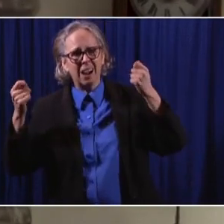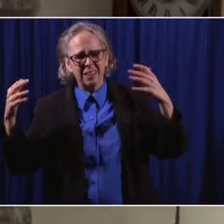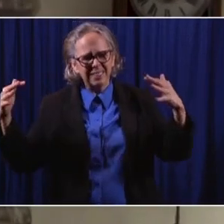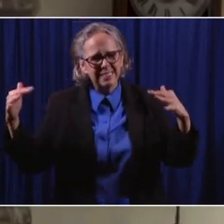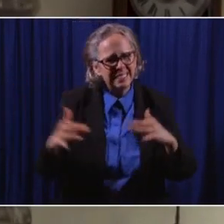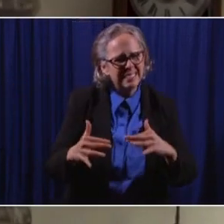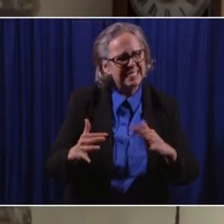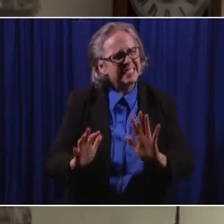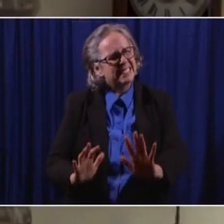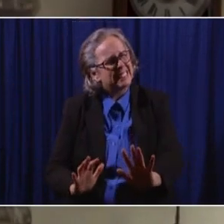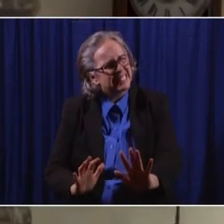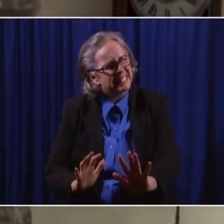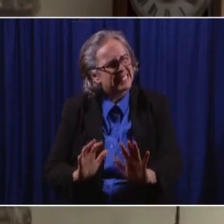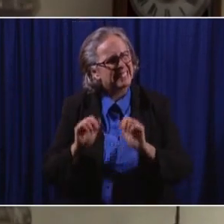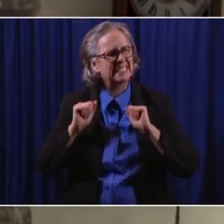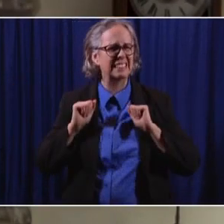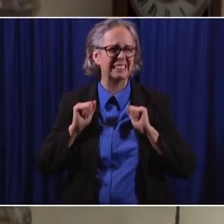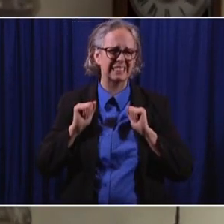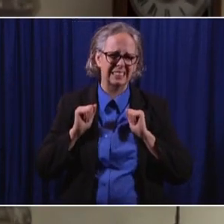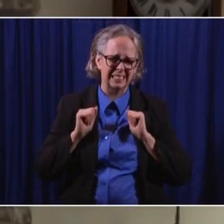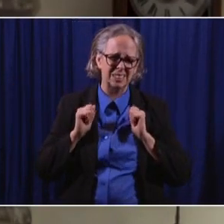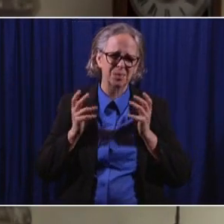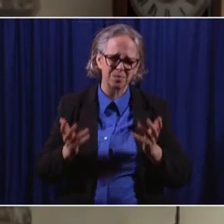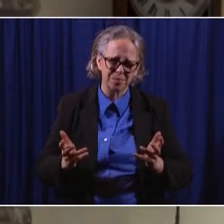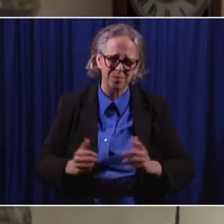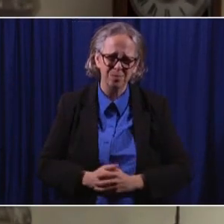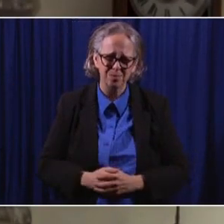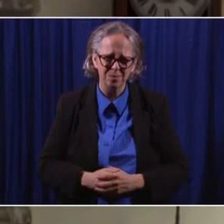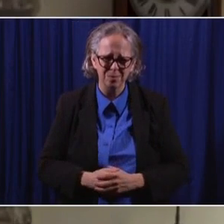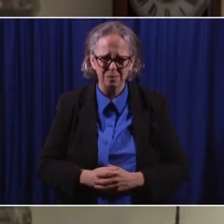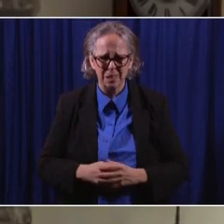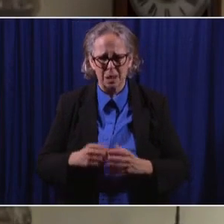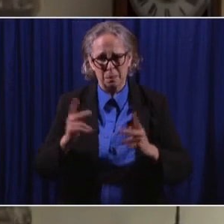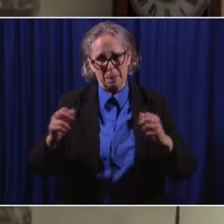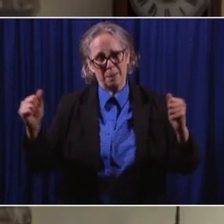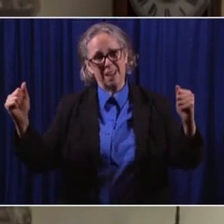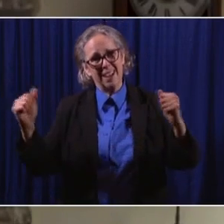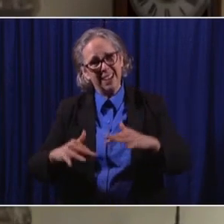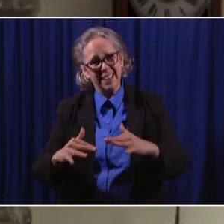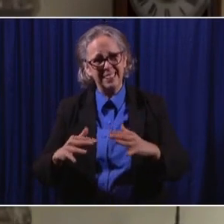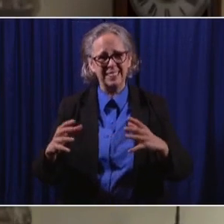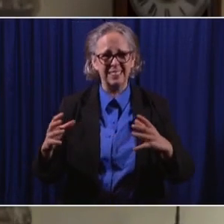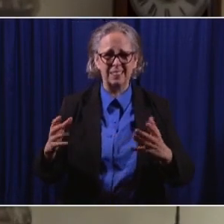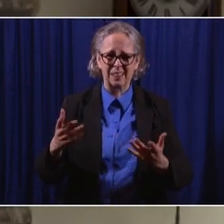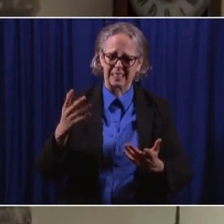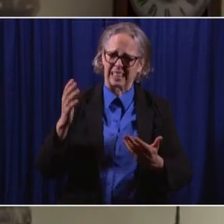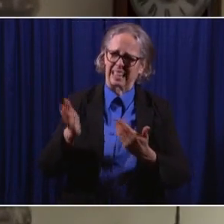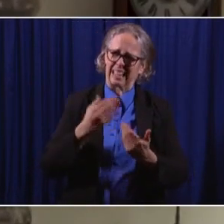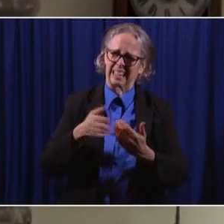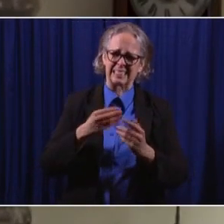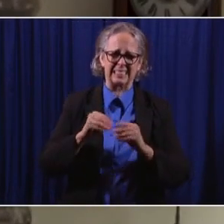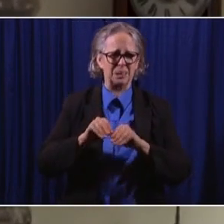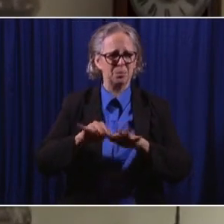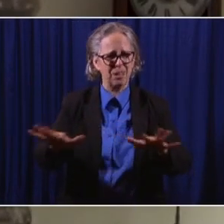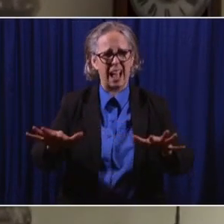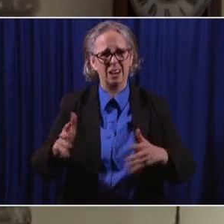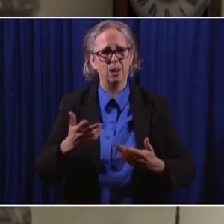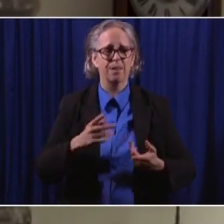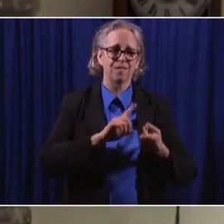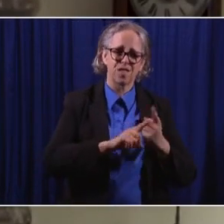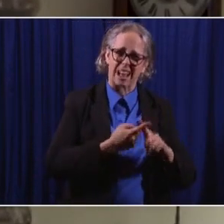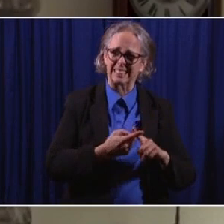This just occurs when people are getting together in groups and you're with friends or you're with family, and people just